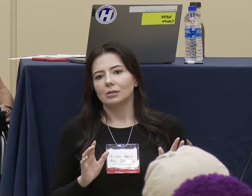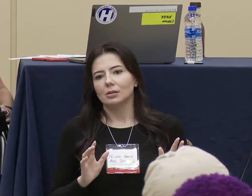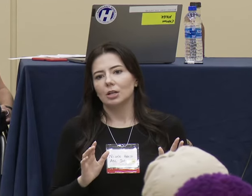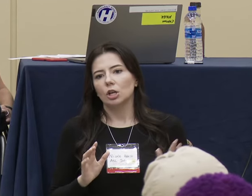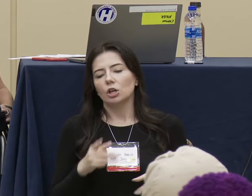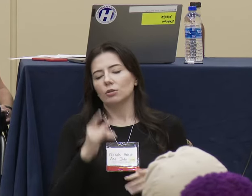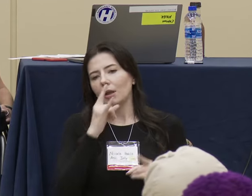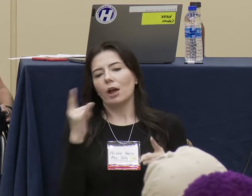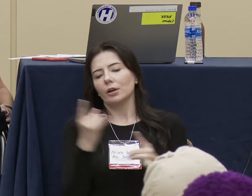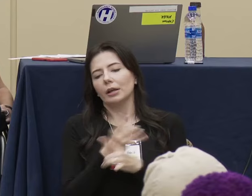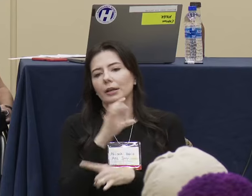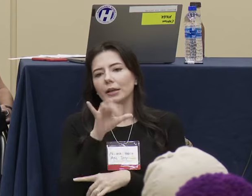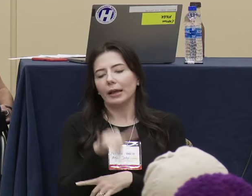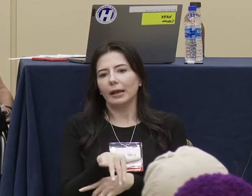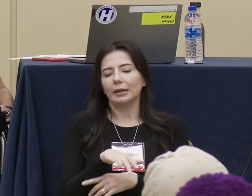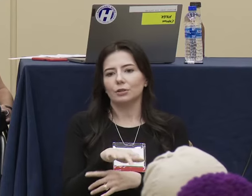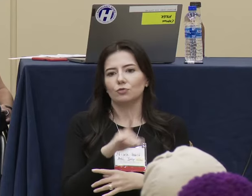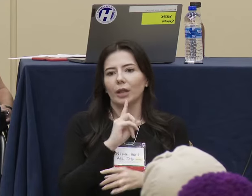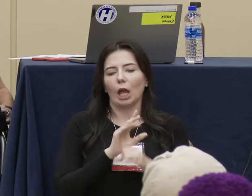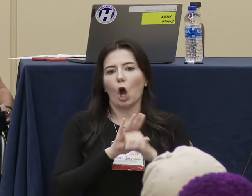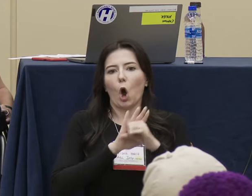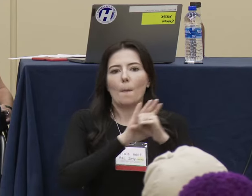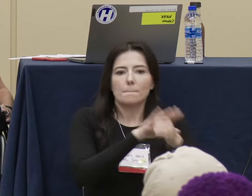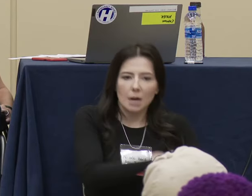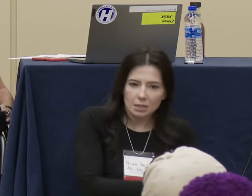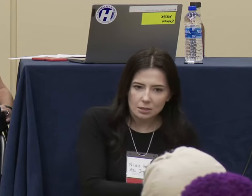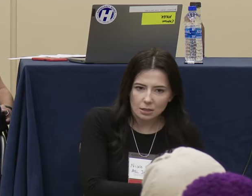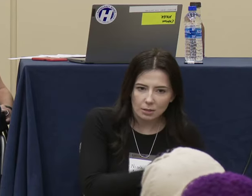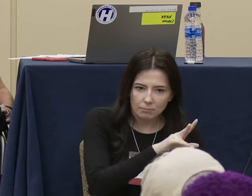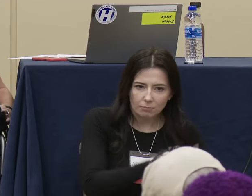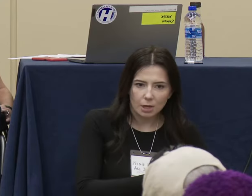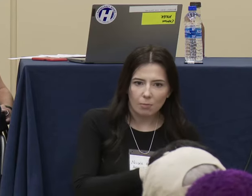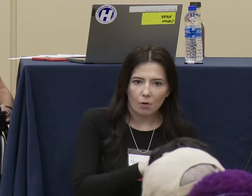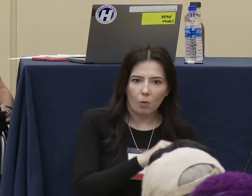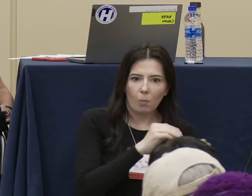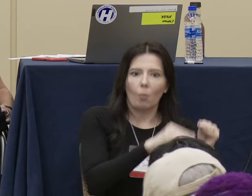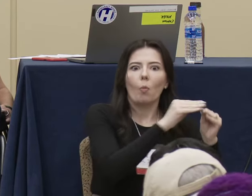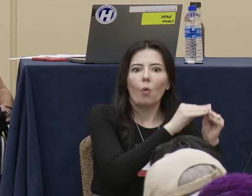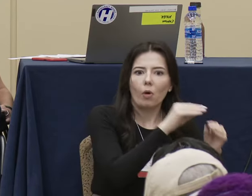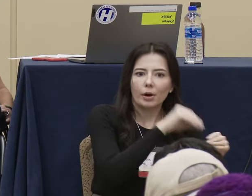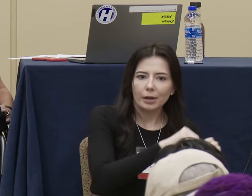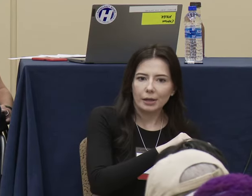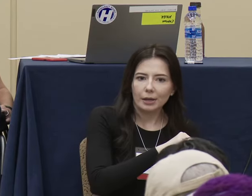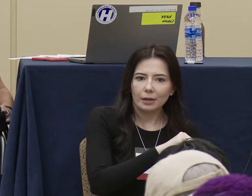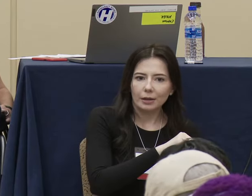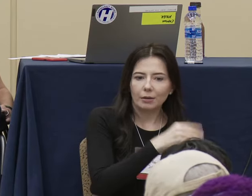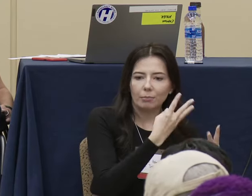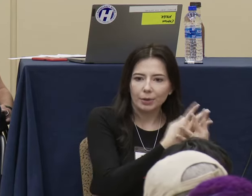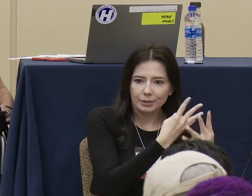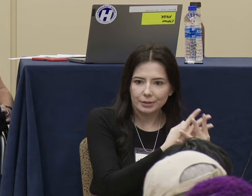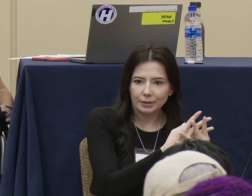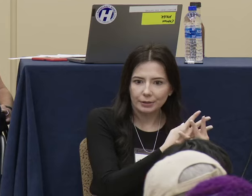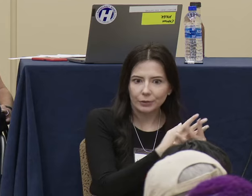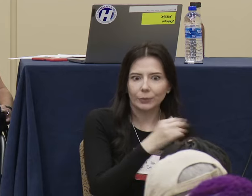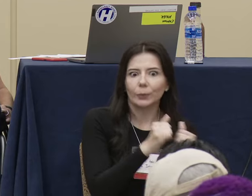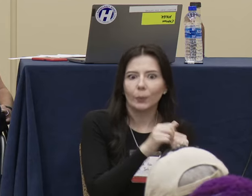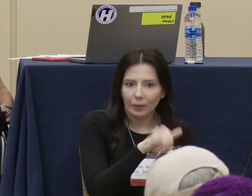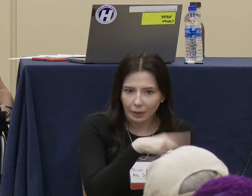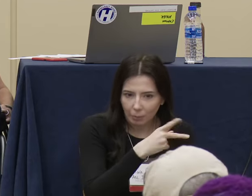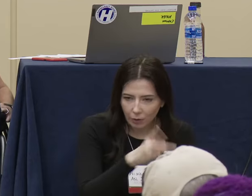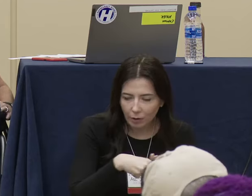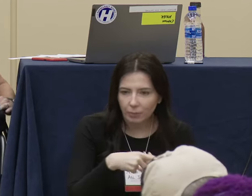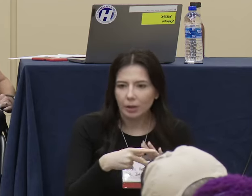disabling effects of its own prisons should not be lost to anybody here. This is what I call